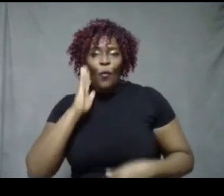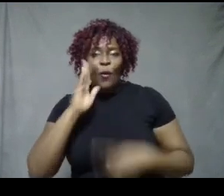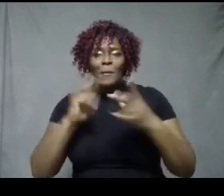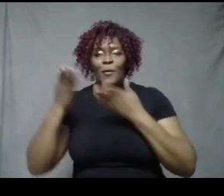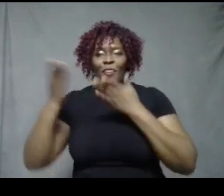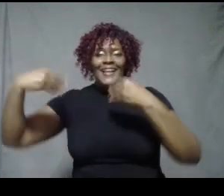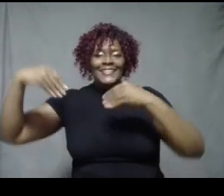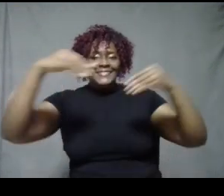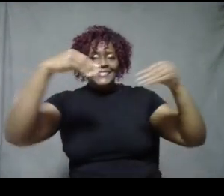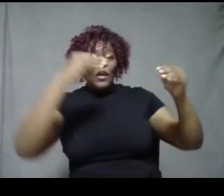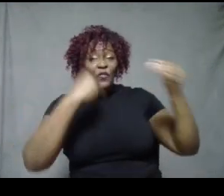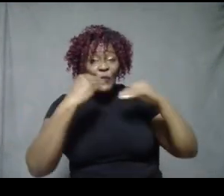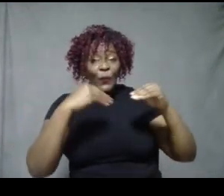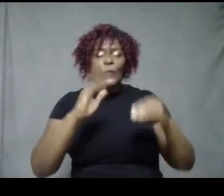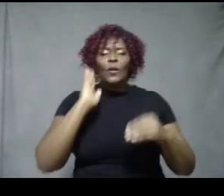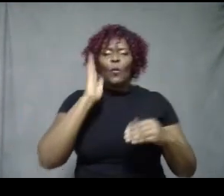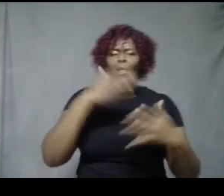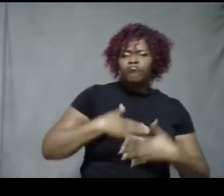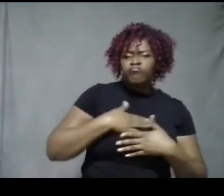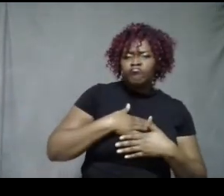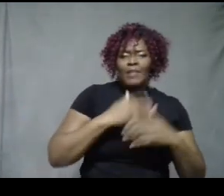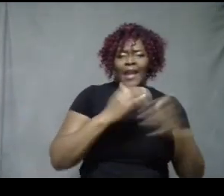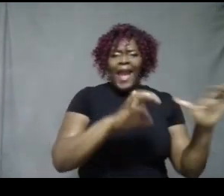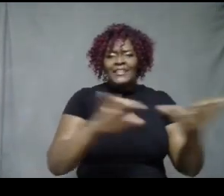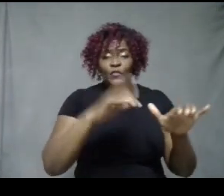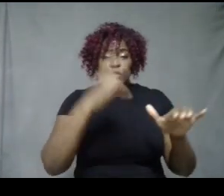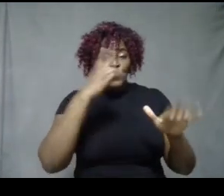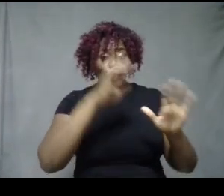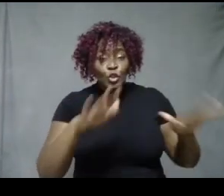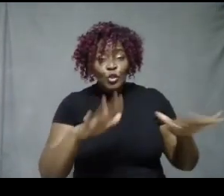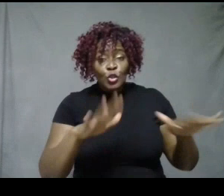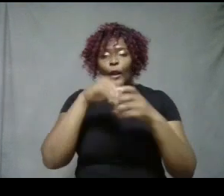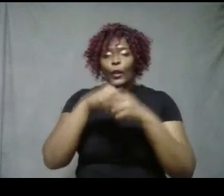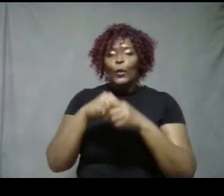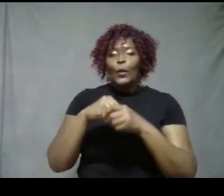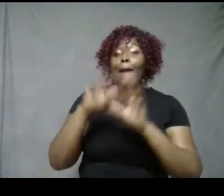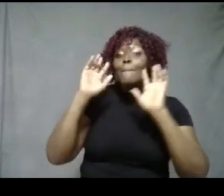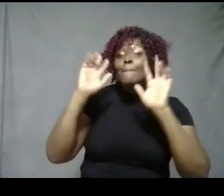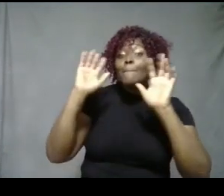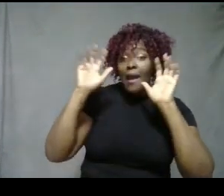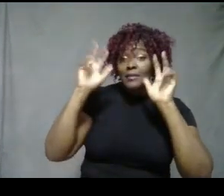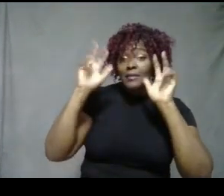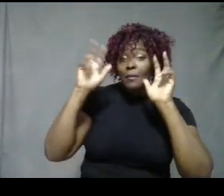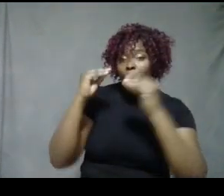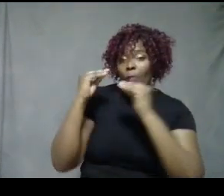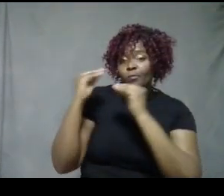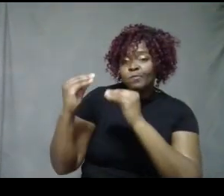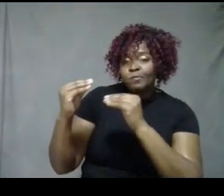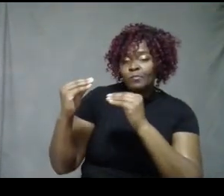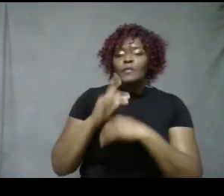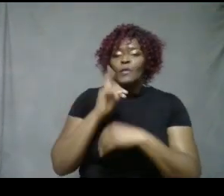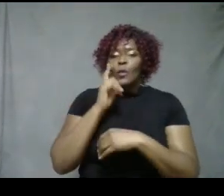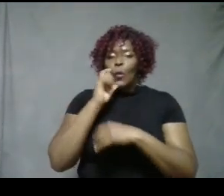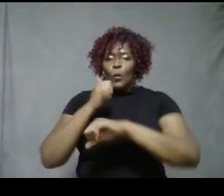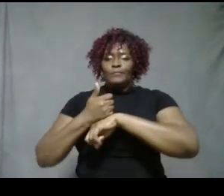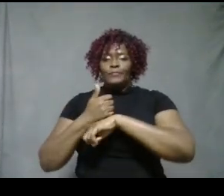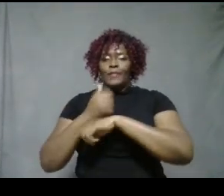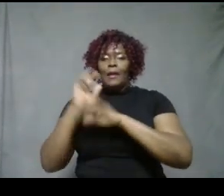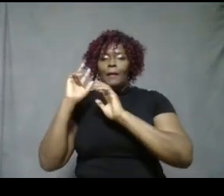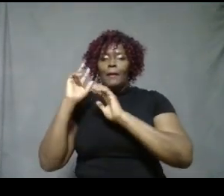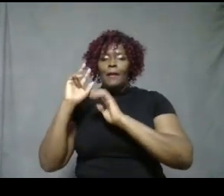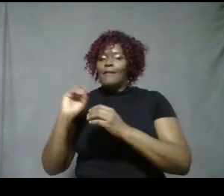plus entertainment, children's activities, including basketball clinics held by the Police Athletic League and a nonprofit showcase. Thank